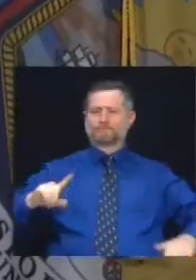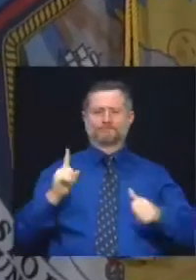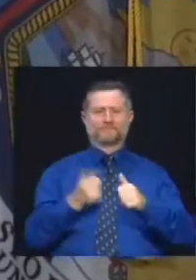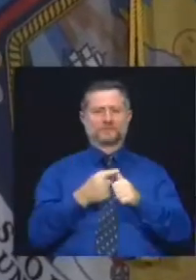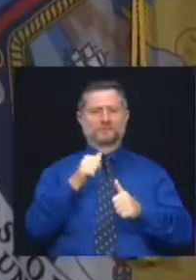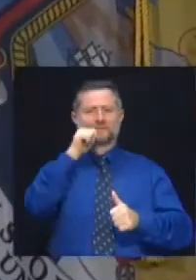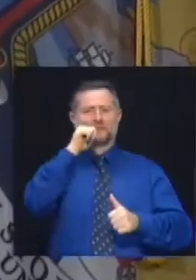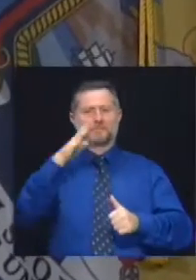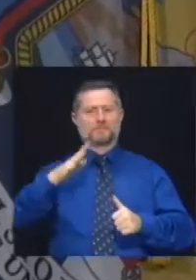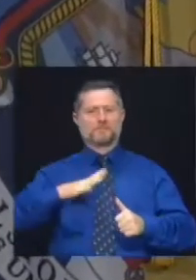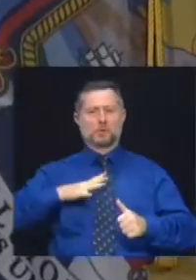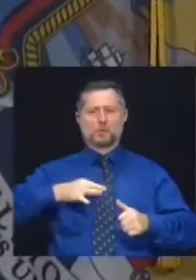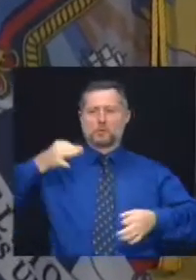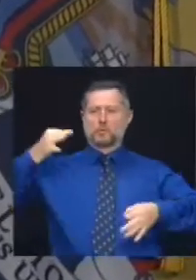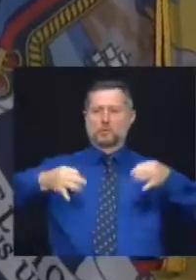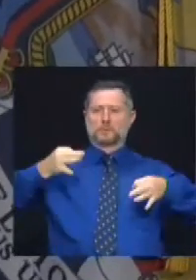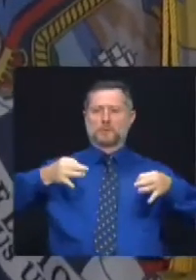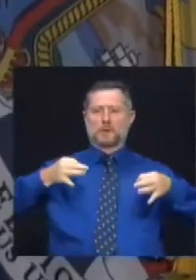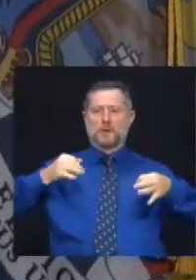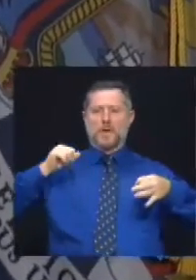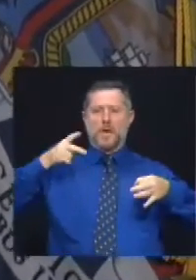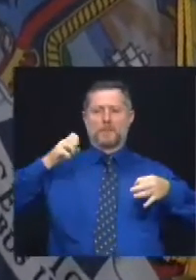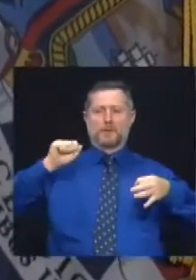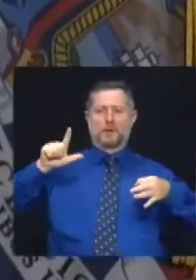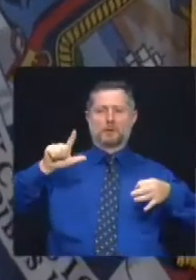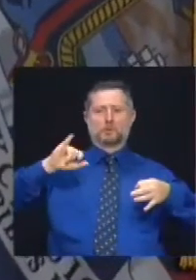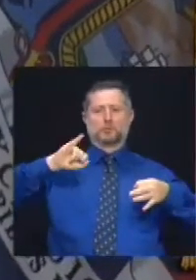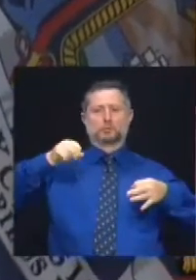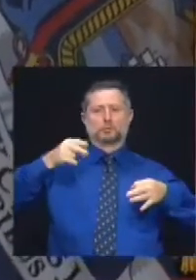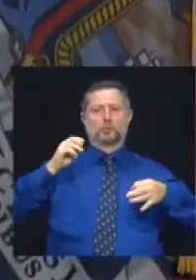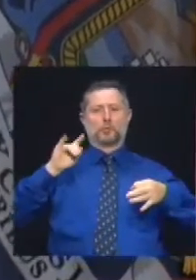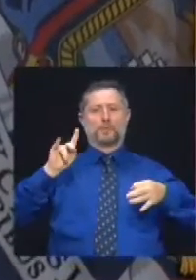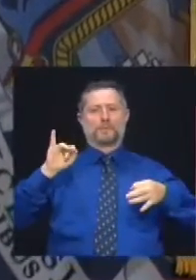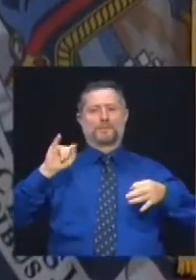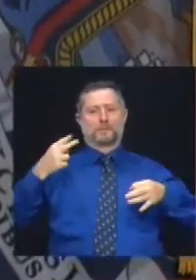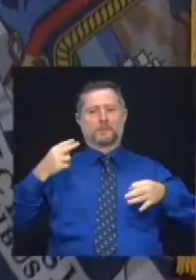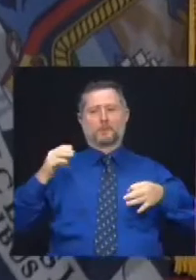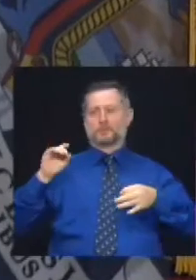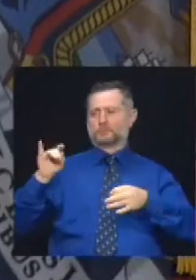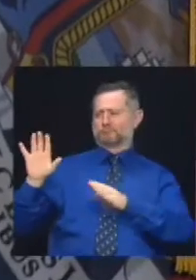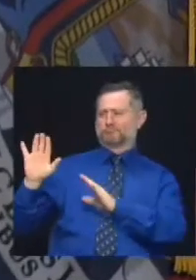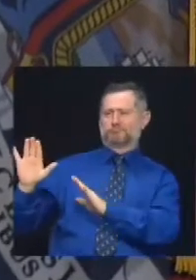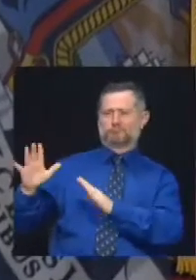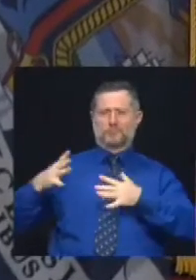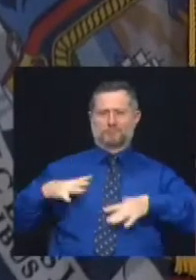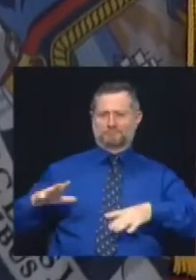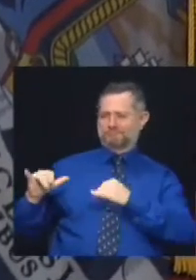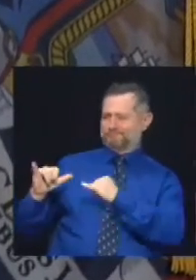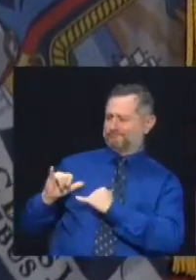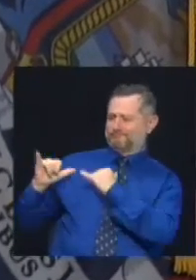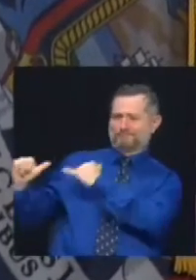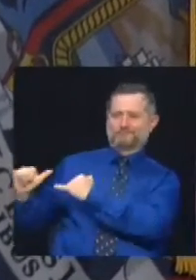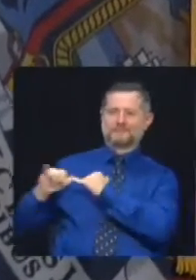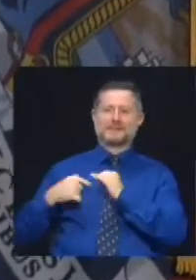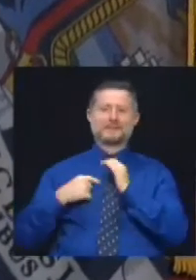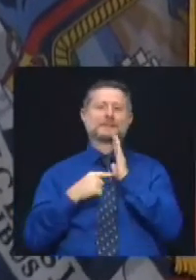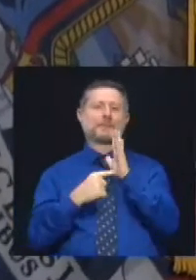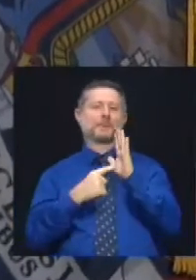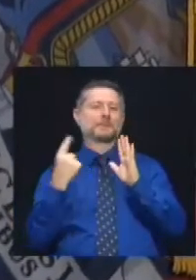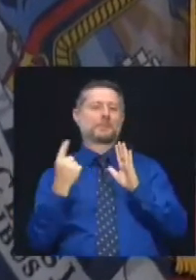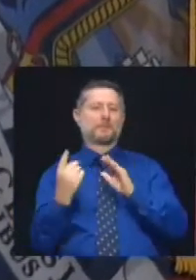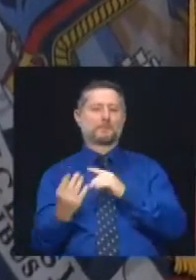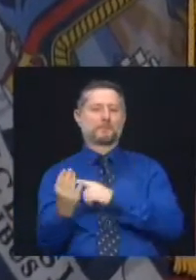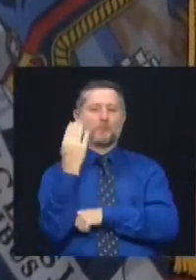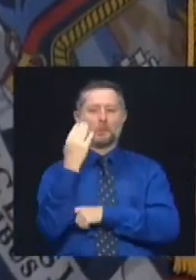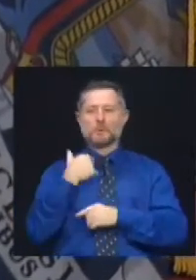judge, Judith Case, so there is some symbolism in her attire this morning as well. Also, I want to thank Pastor Solomon Dees from